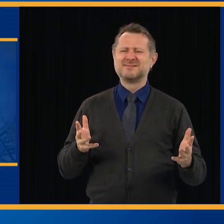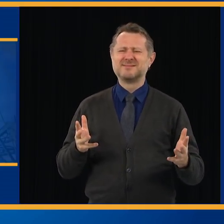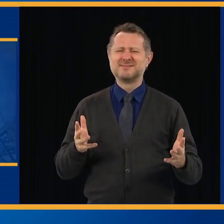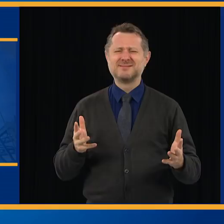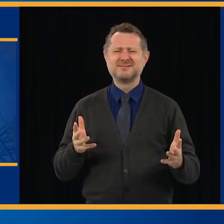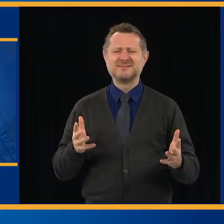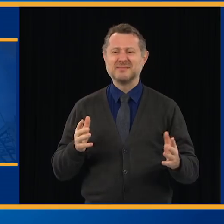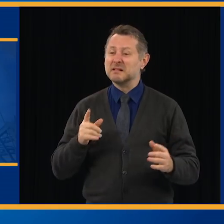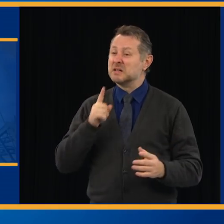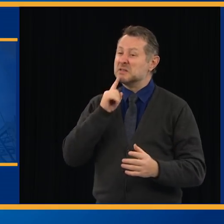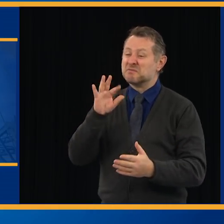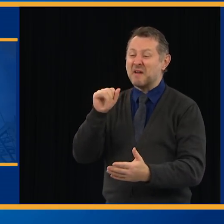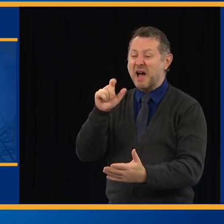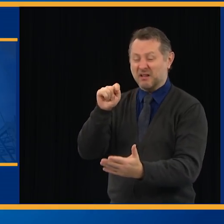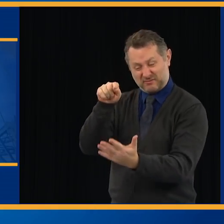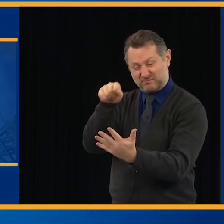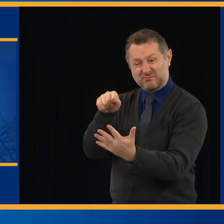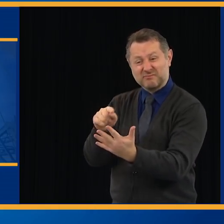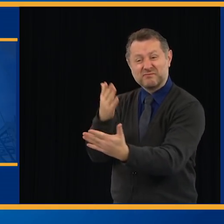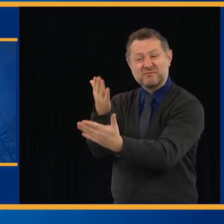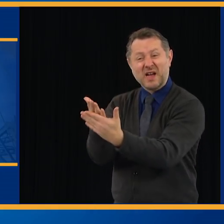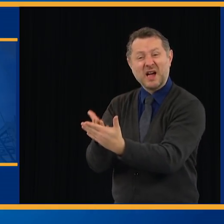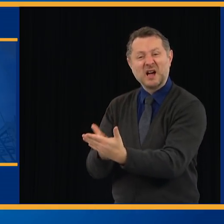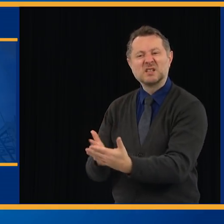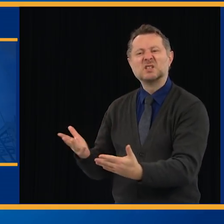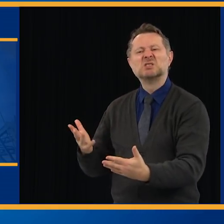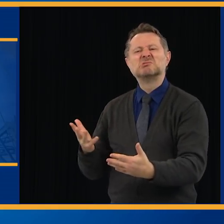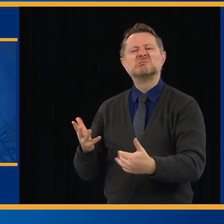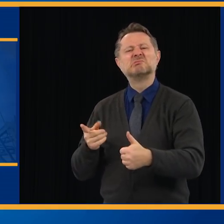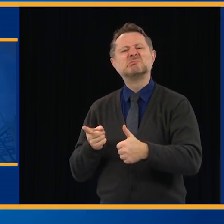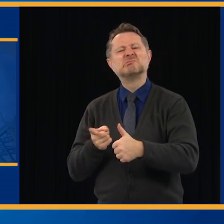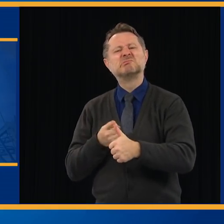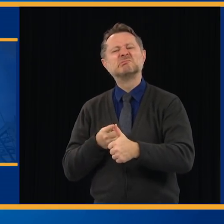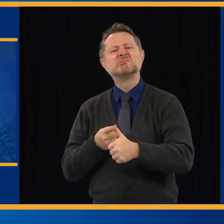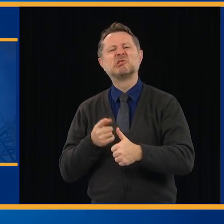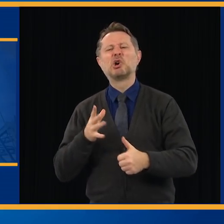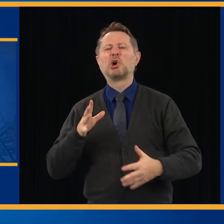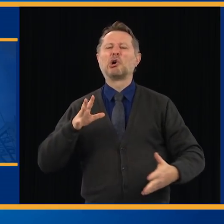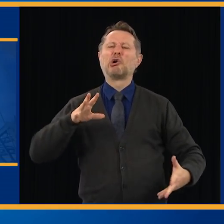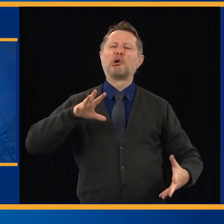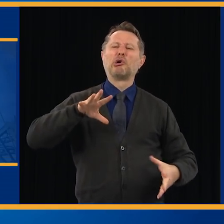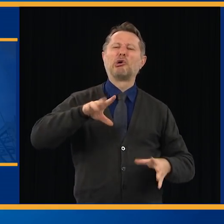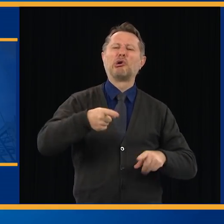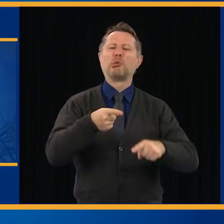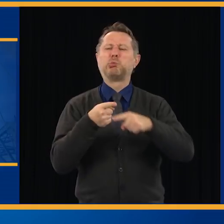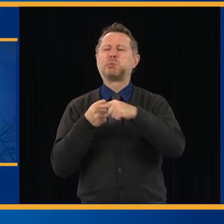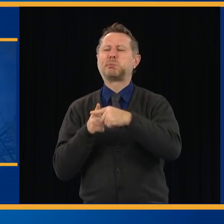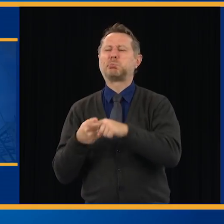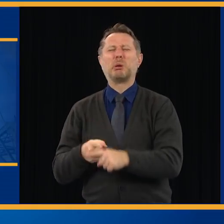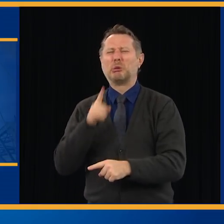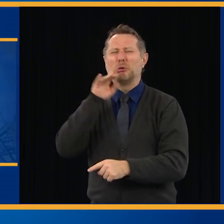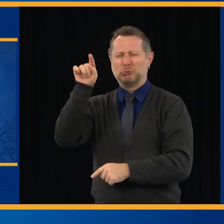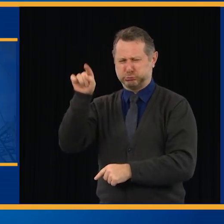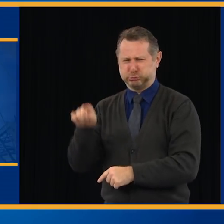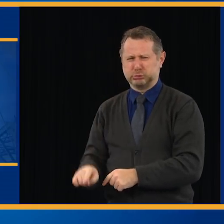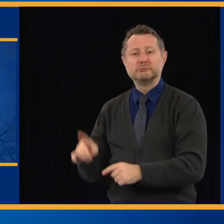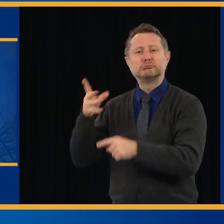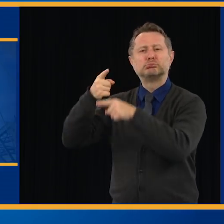everything they're saying. And there are still facts. I know it's hard to communicate facts in this